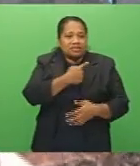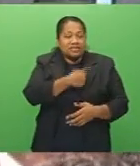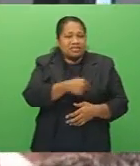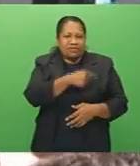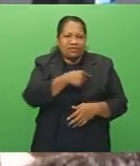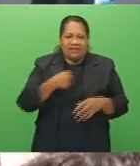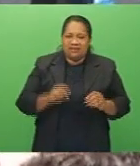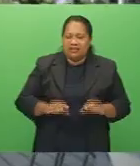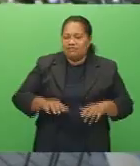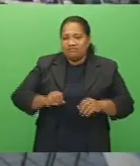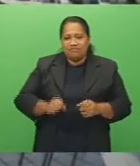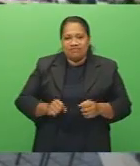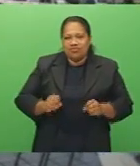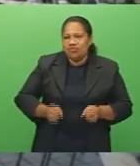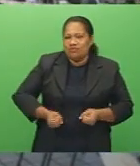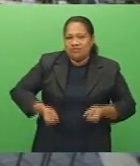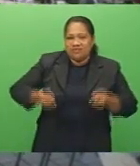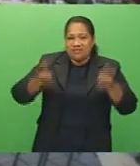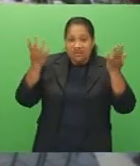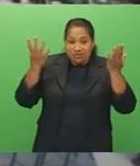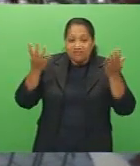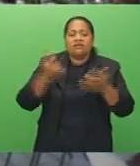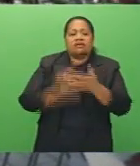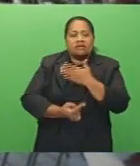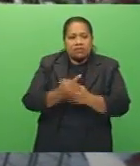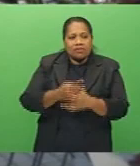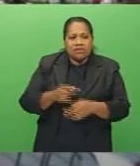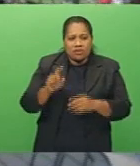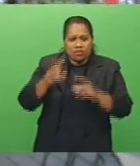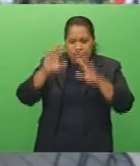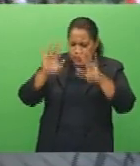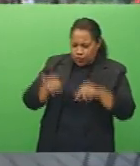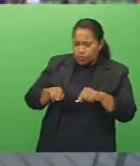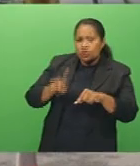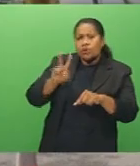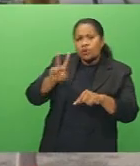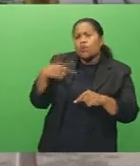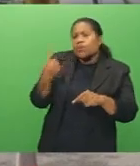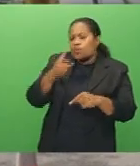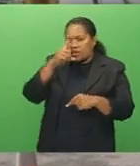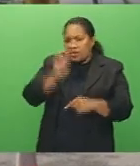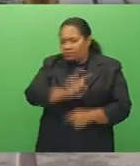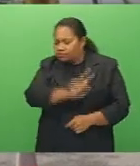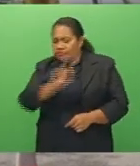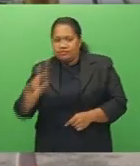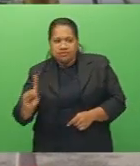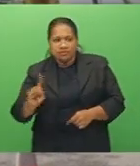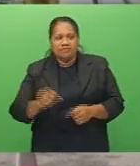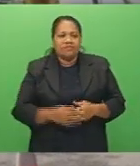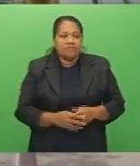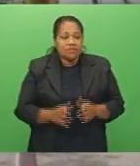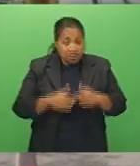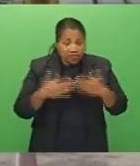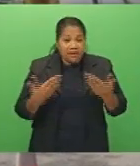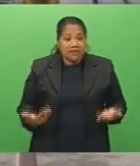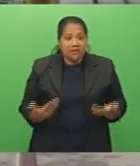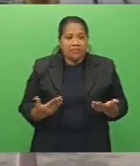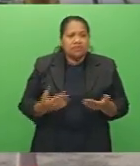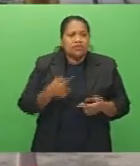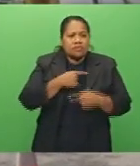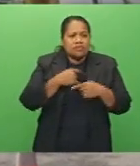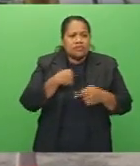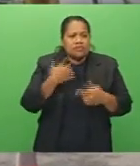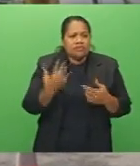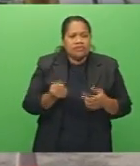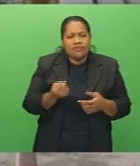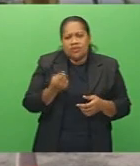it all comes down to who can pull off the best performance. Right now in the season I'm holding a 27 mid